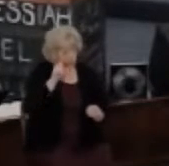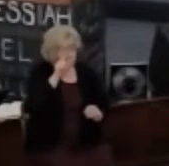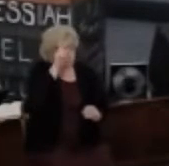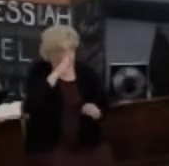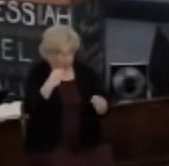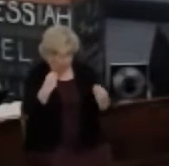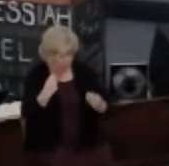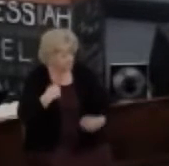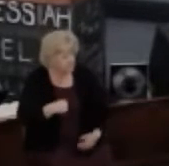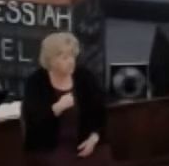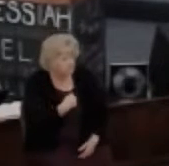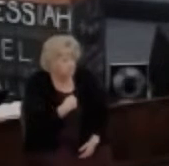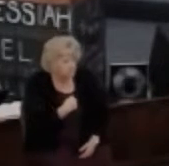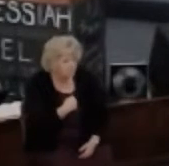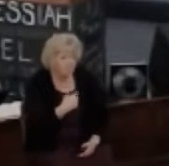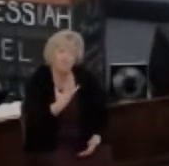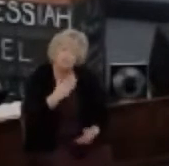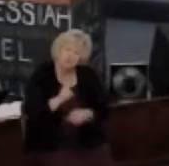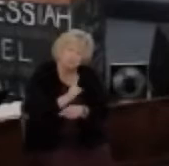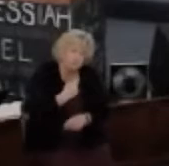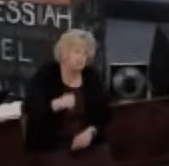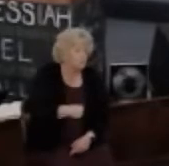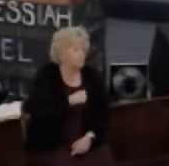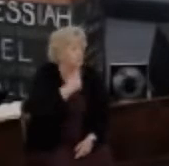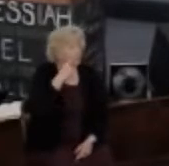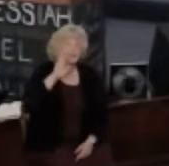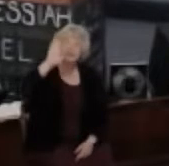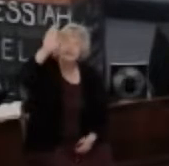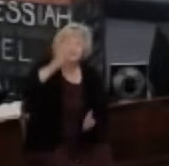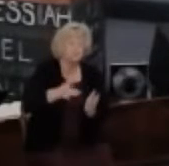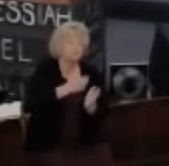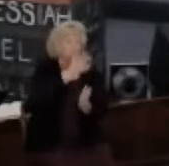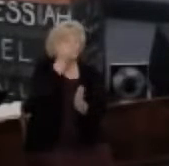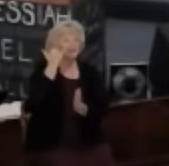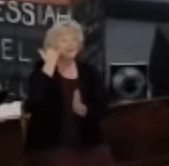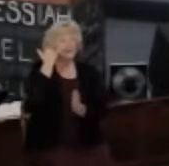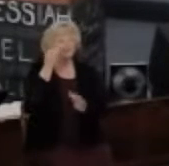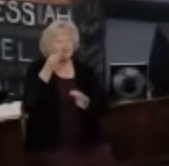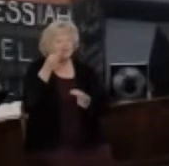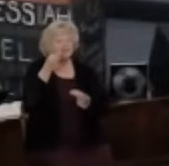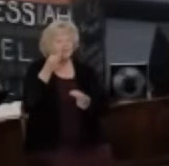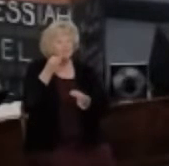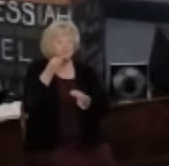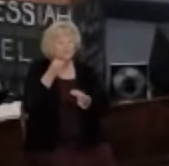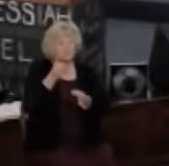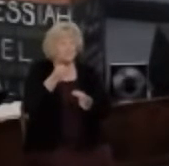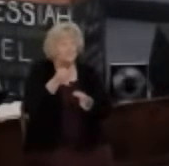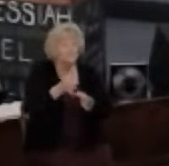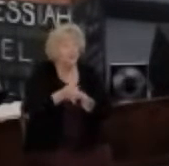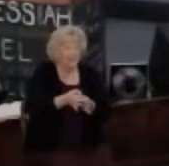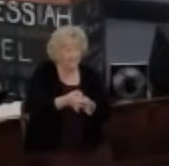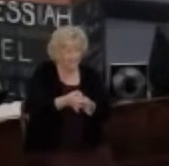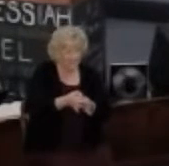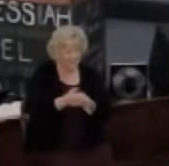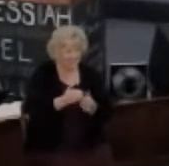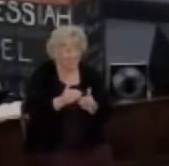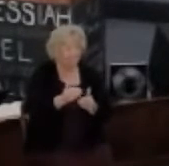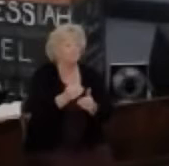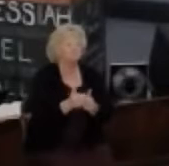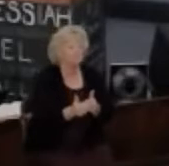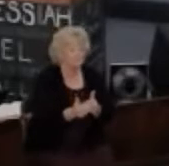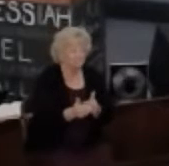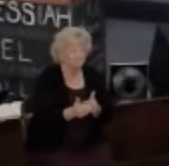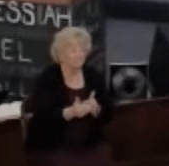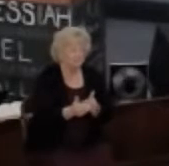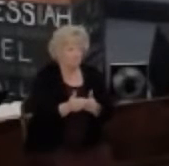that he delights to use us for his glory if we just step out a little bit by faith. But we love